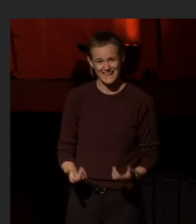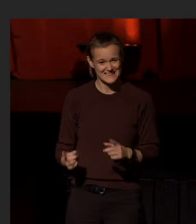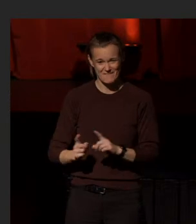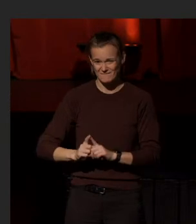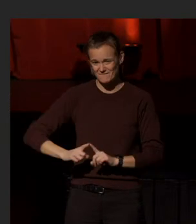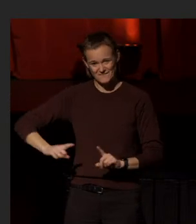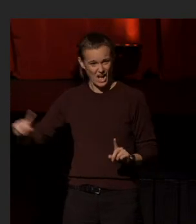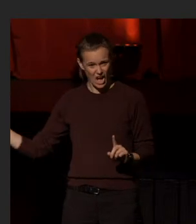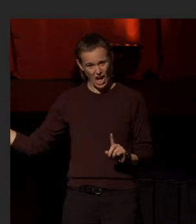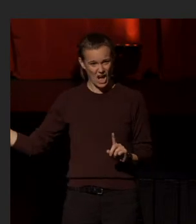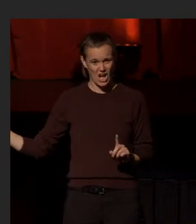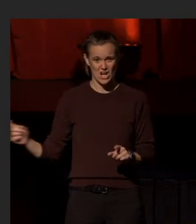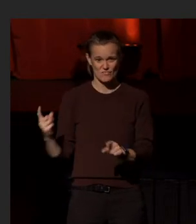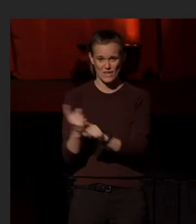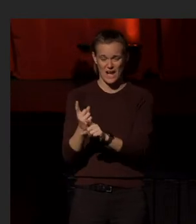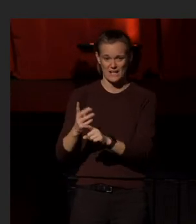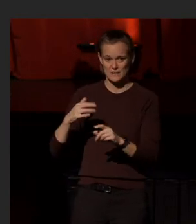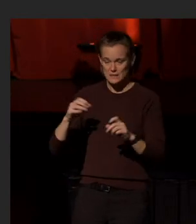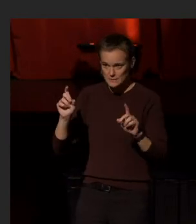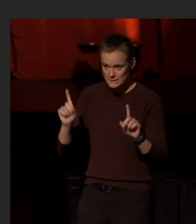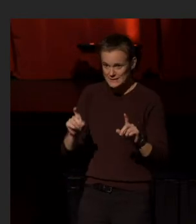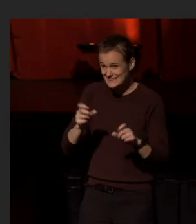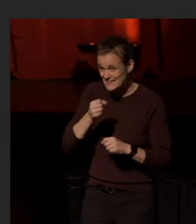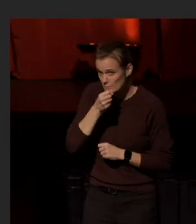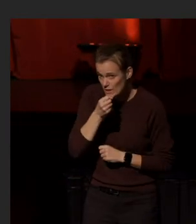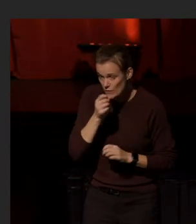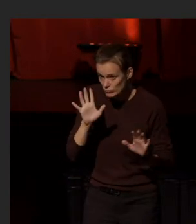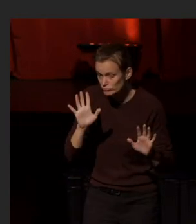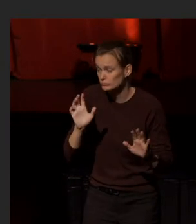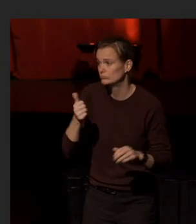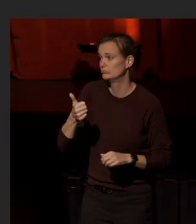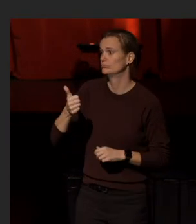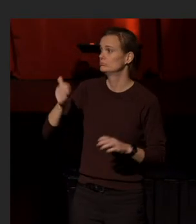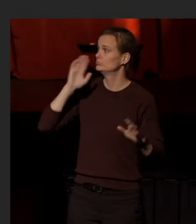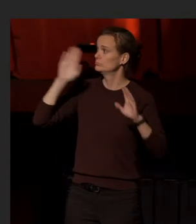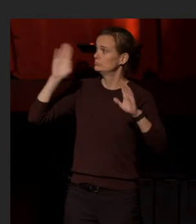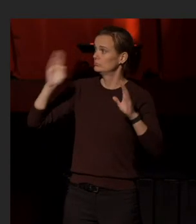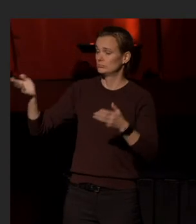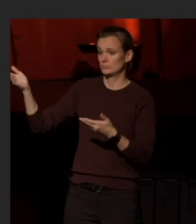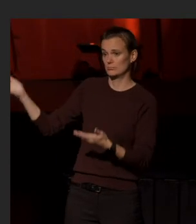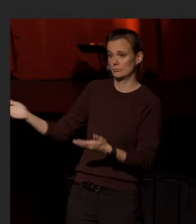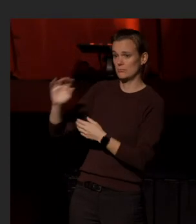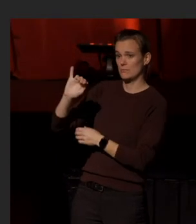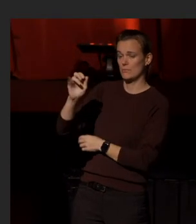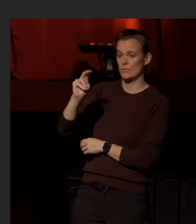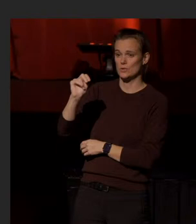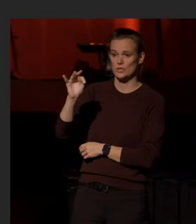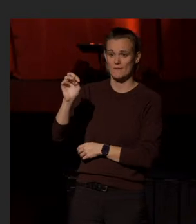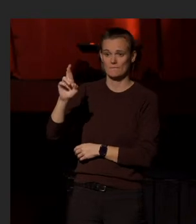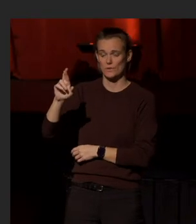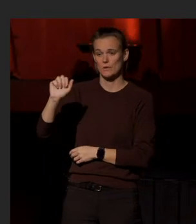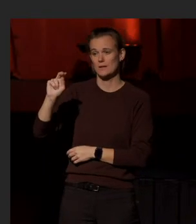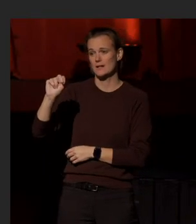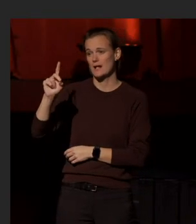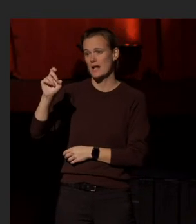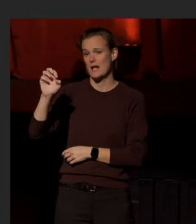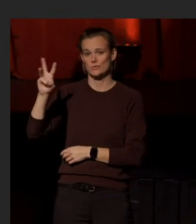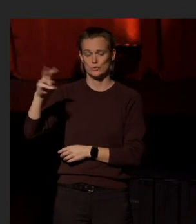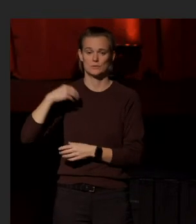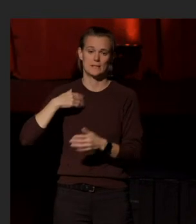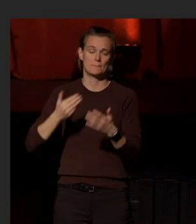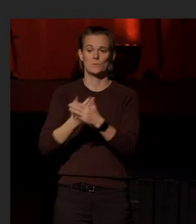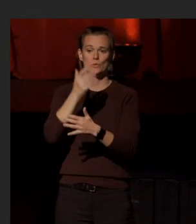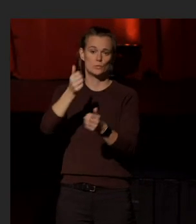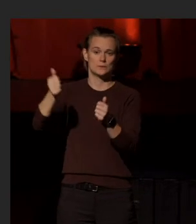Okay, I'm just going to test this mic. Yeah, it's working. Great. Hello, my name is Jennifer Andrews, and I'm the new Dean of Arts and